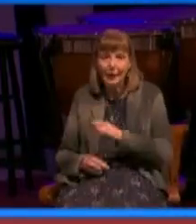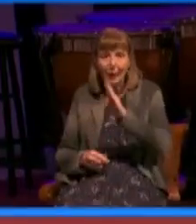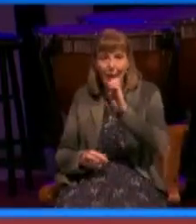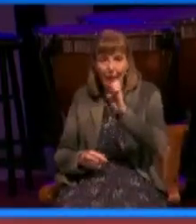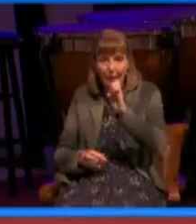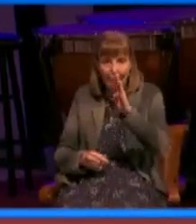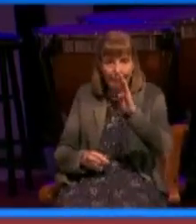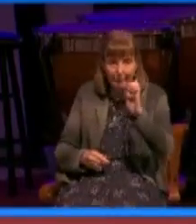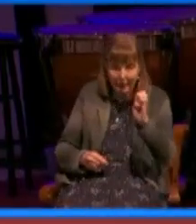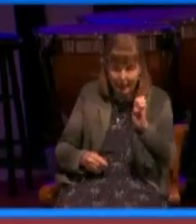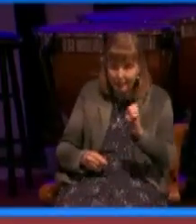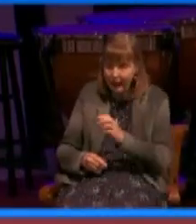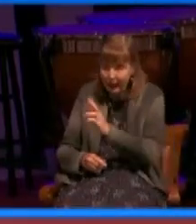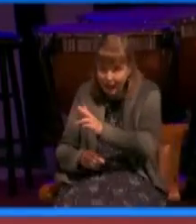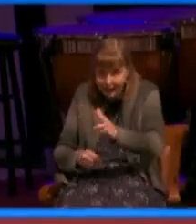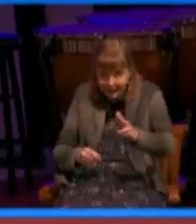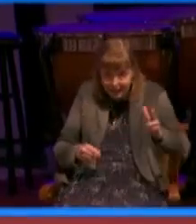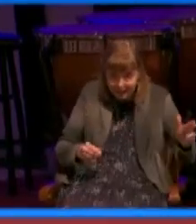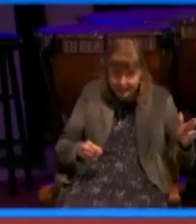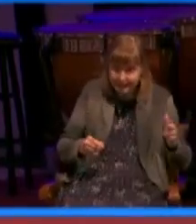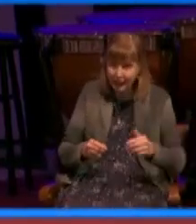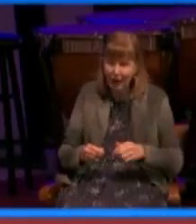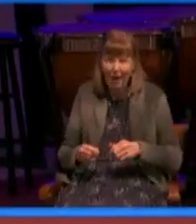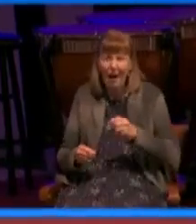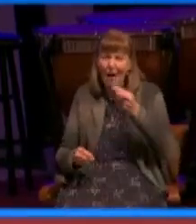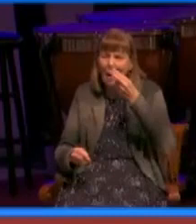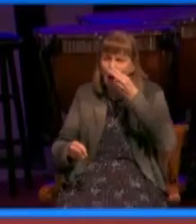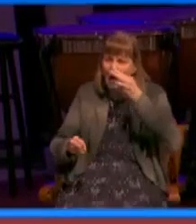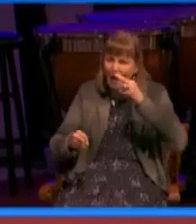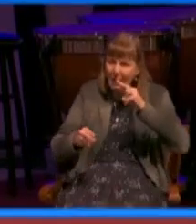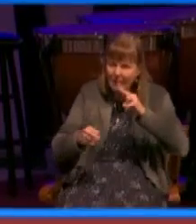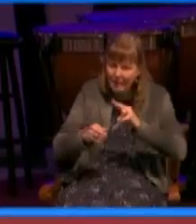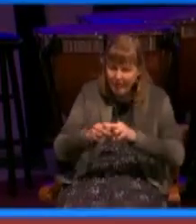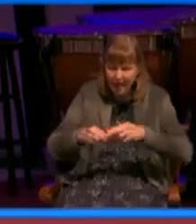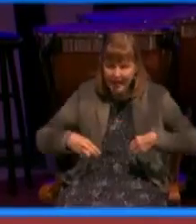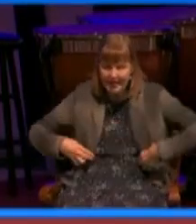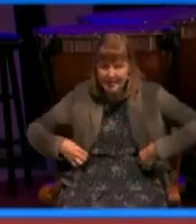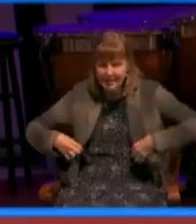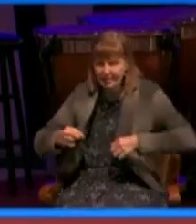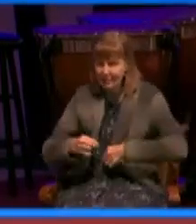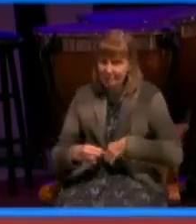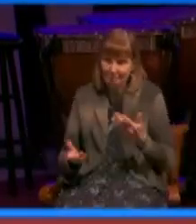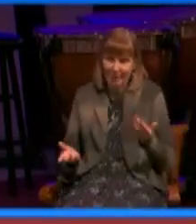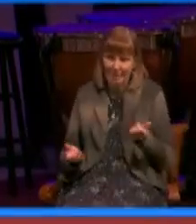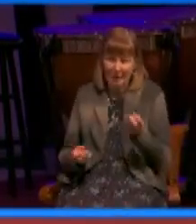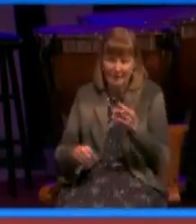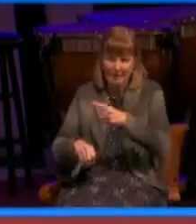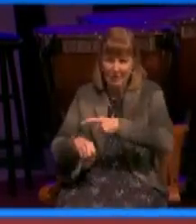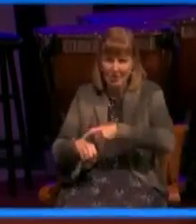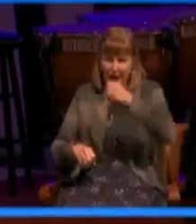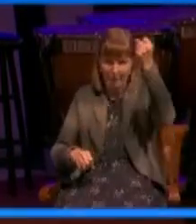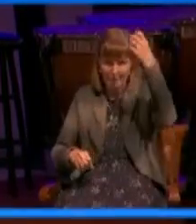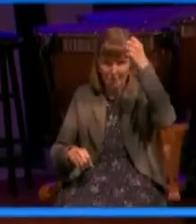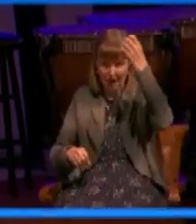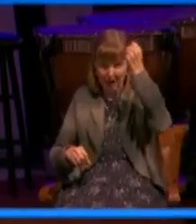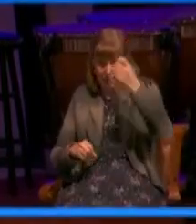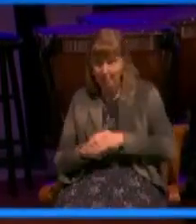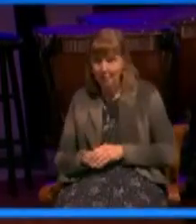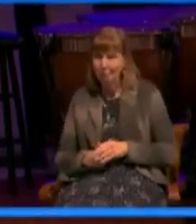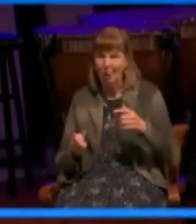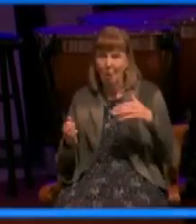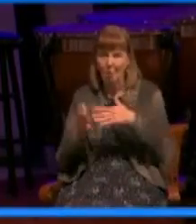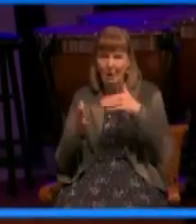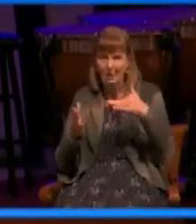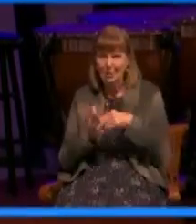a lot of humidity, swimming, ticks, and very few showers, and we might have brushed our teeth every once in a while. It was an exciting